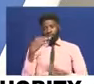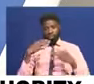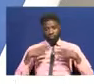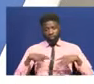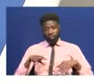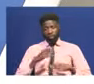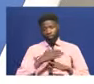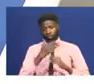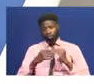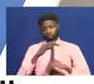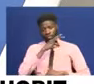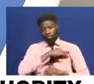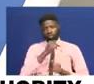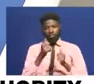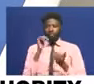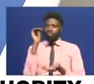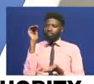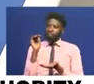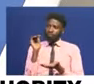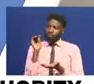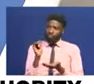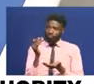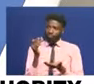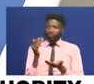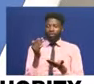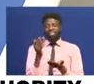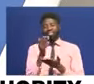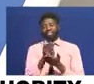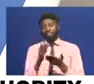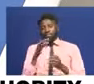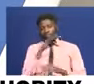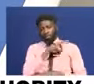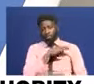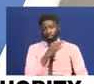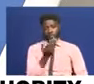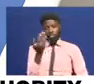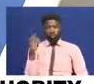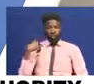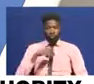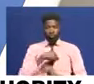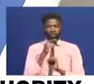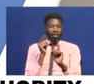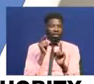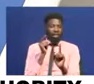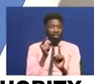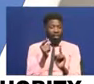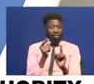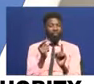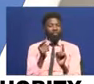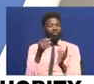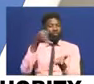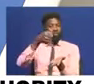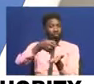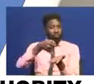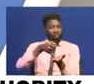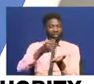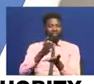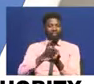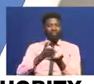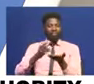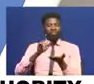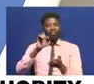are making some modifications. It might very well be that certain benefits which we intended to administer initially might have to be phased.